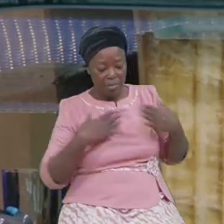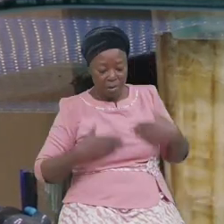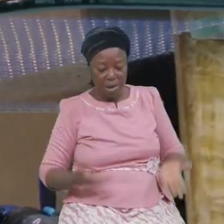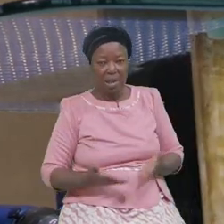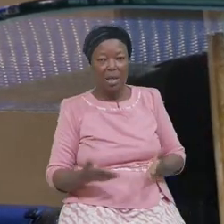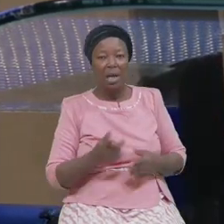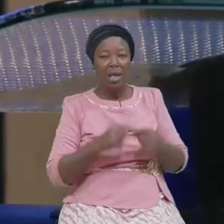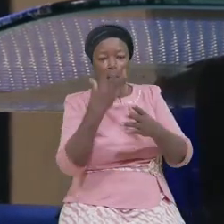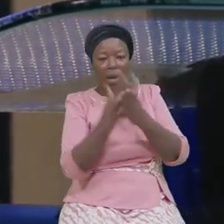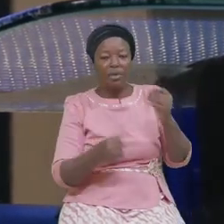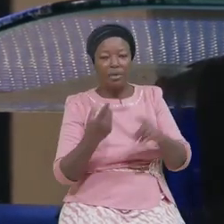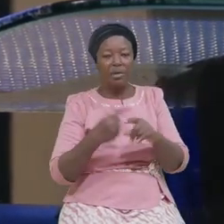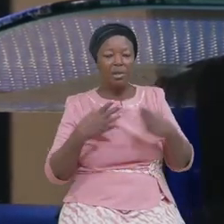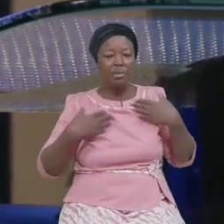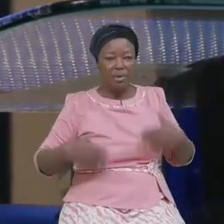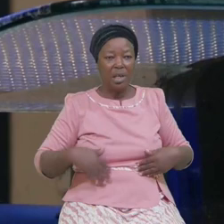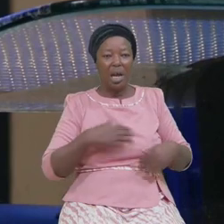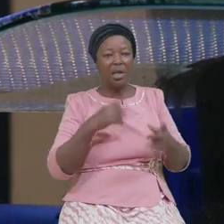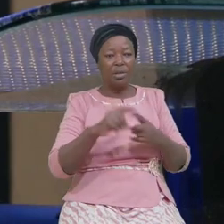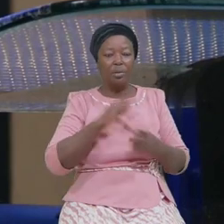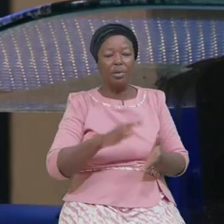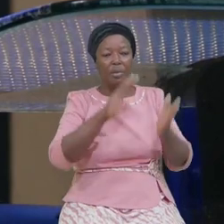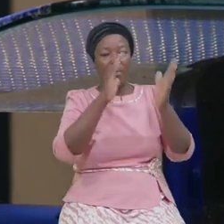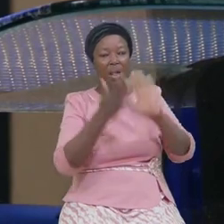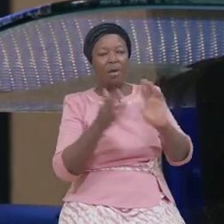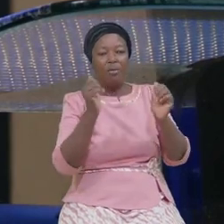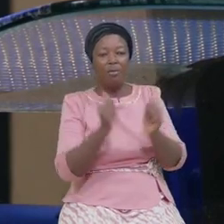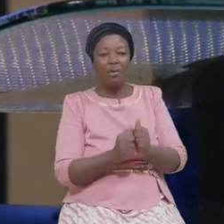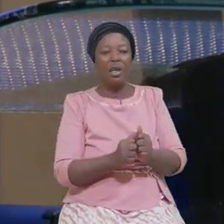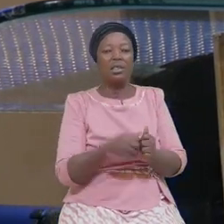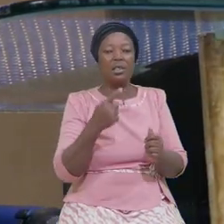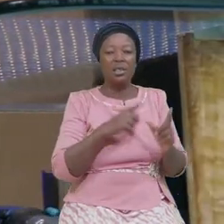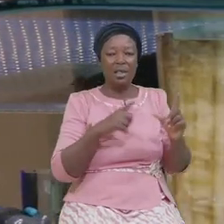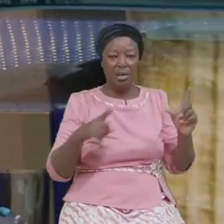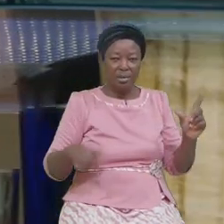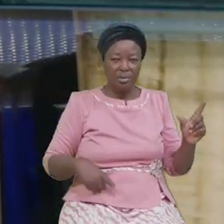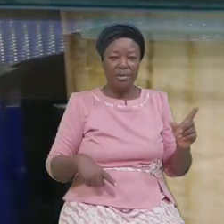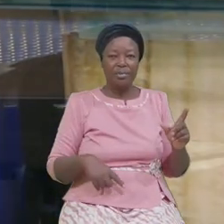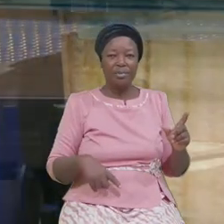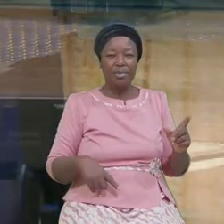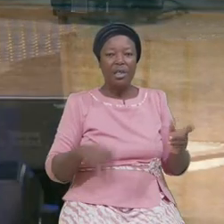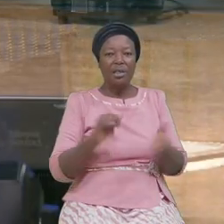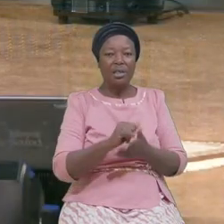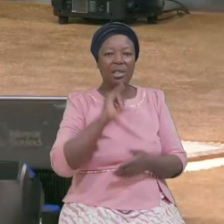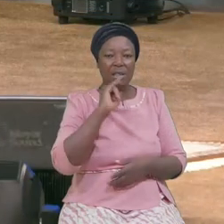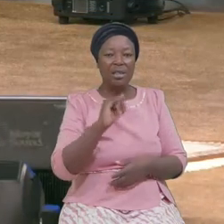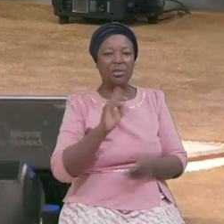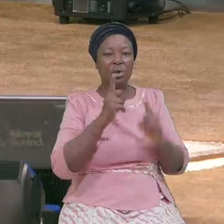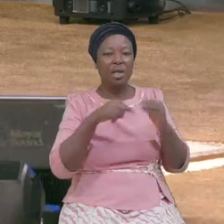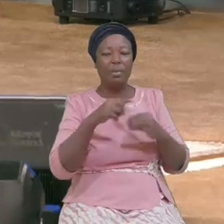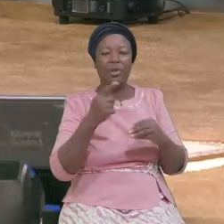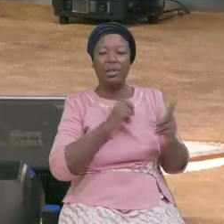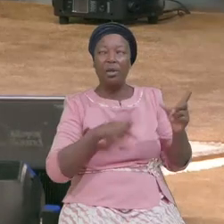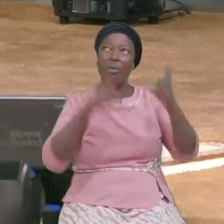body, and to be present with the Lord. That's talking about the Lord coming for